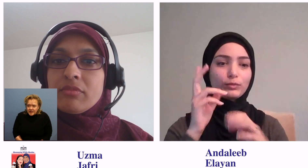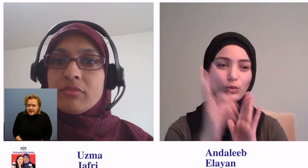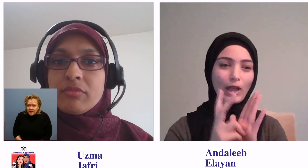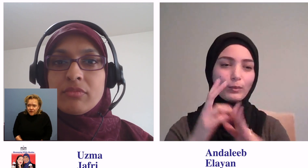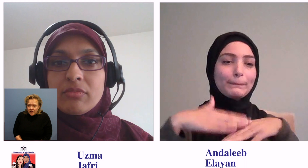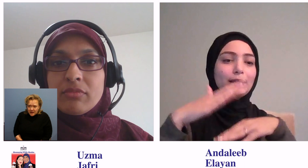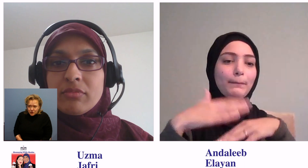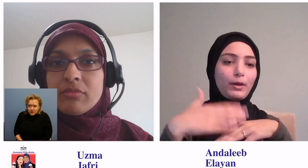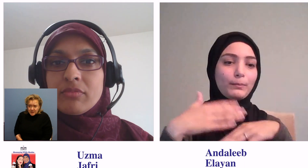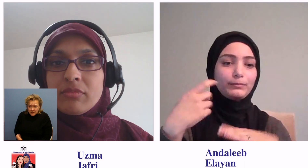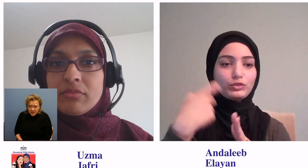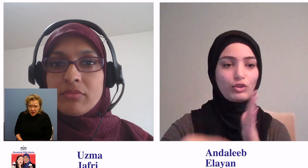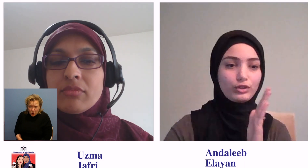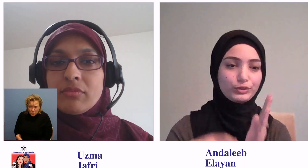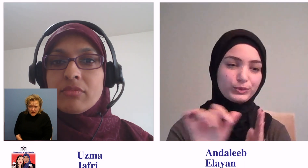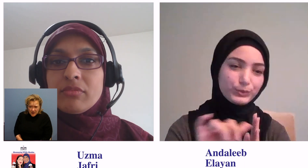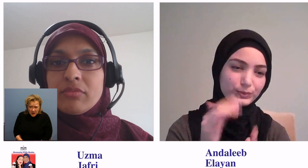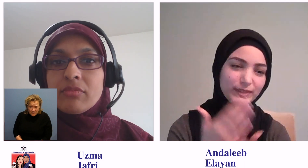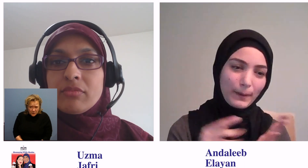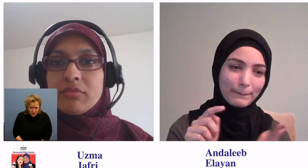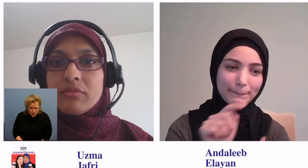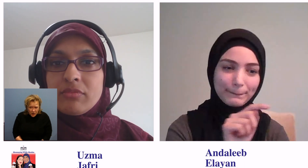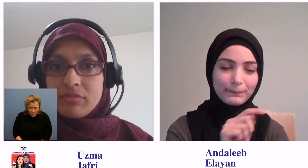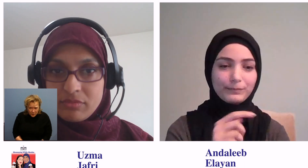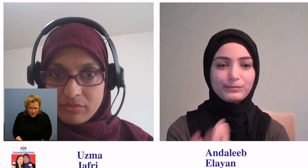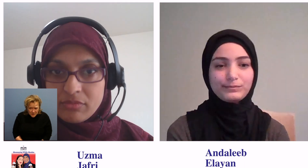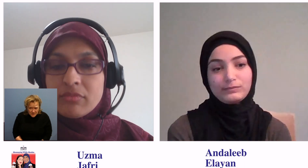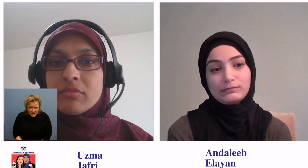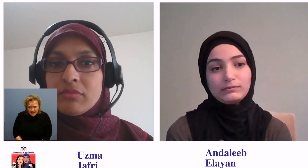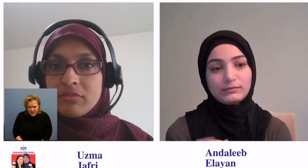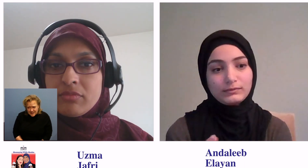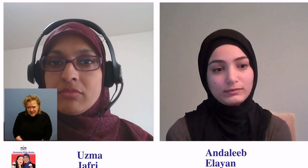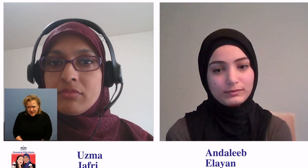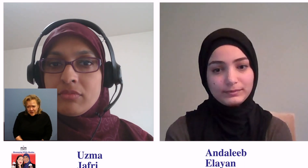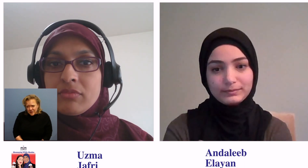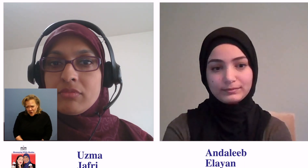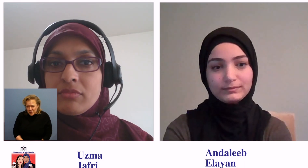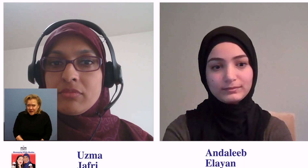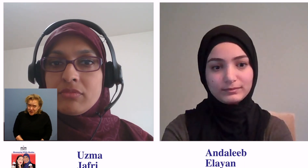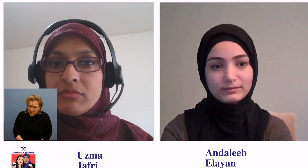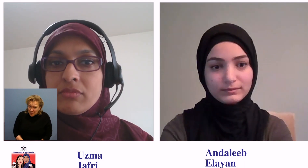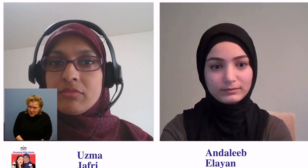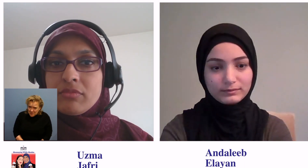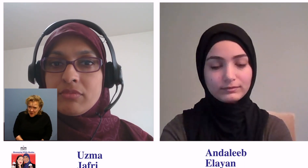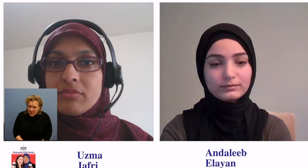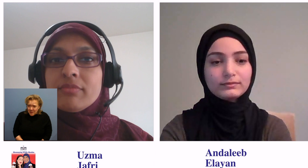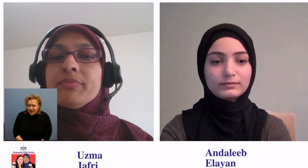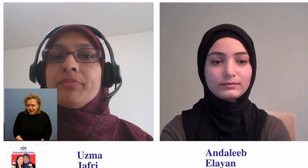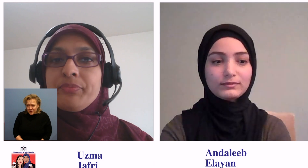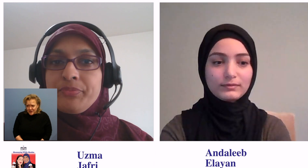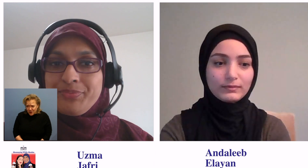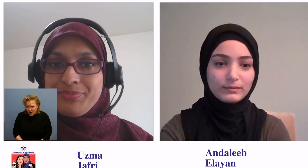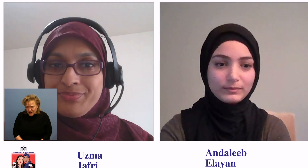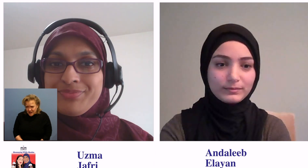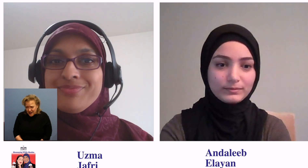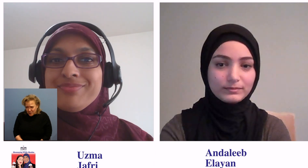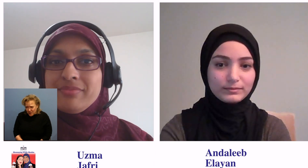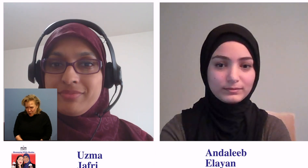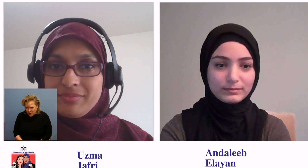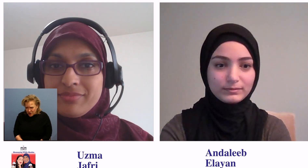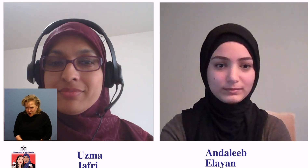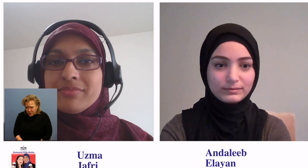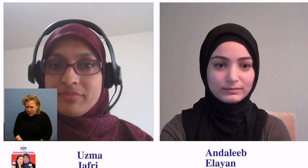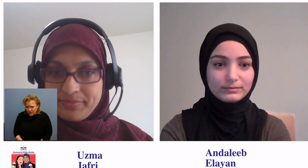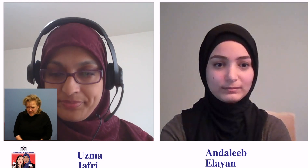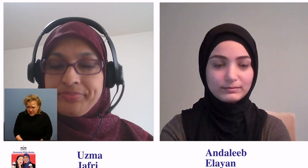The thing is, if a lecture or something goes on for two hours, that's there's also like a two hour minimum. And there's a cost to have